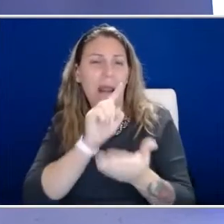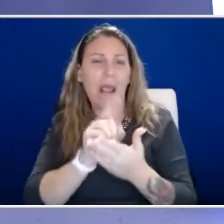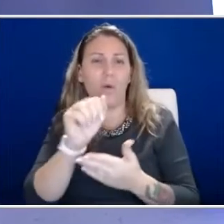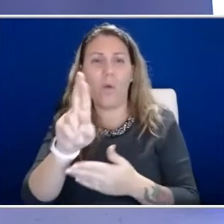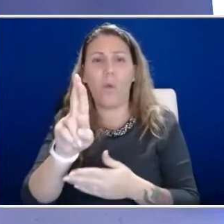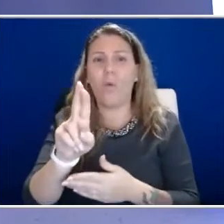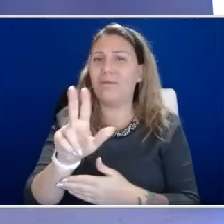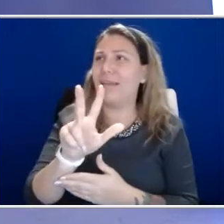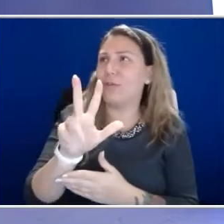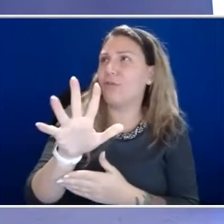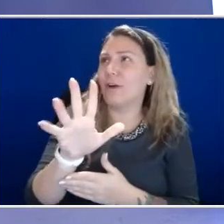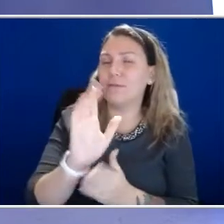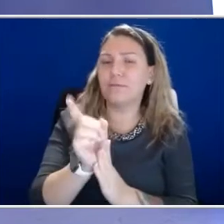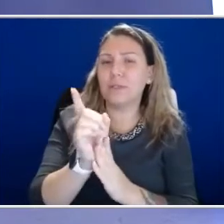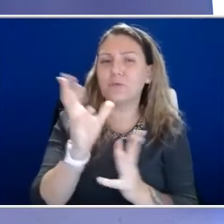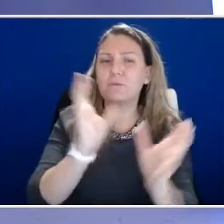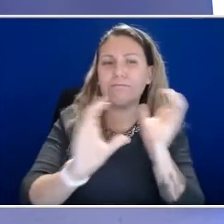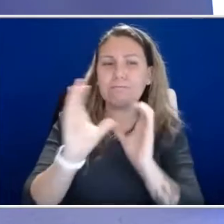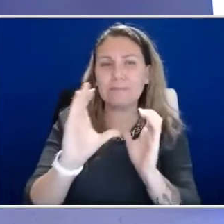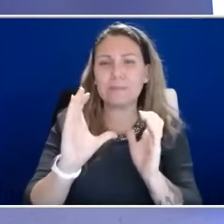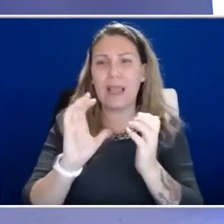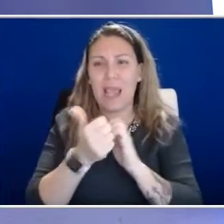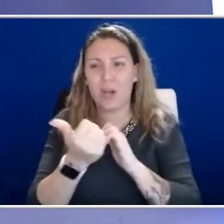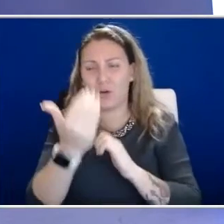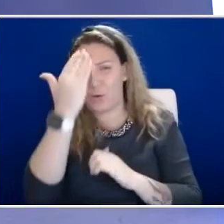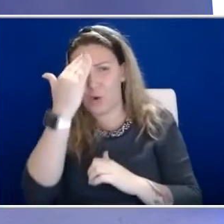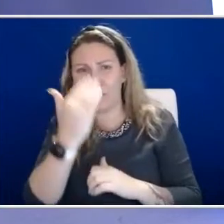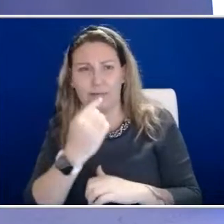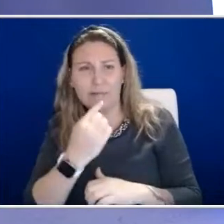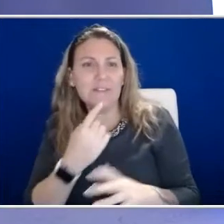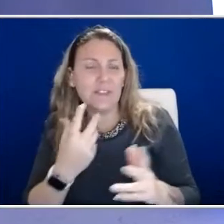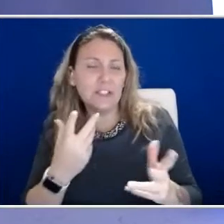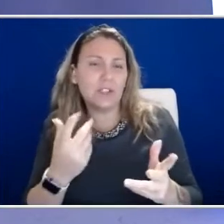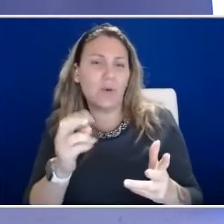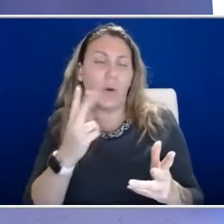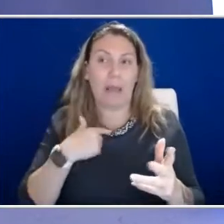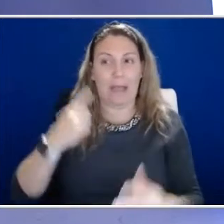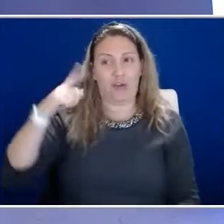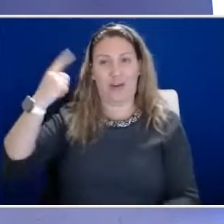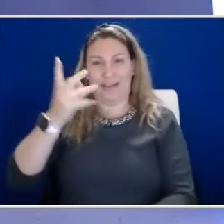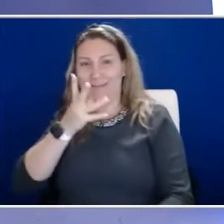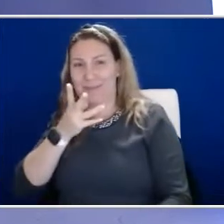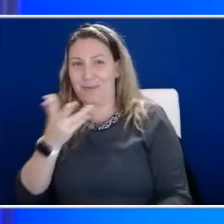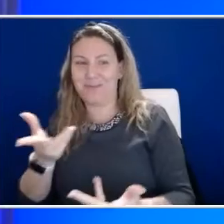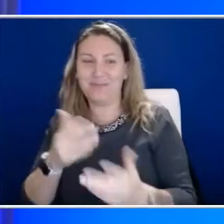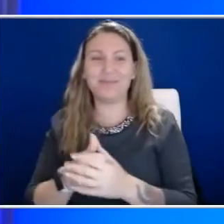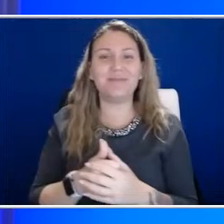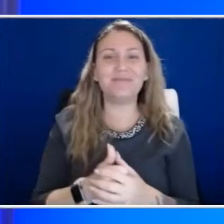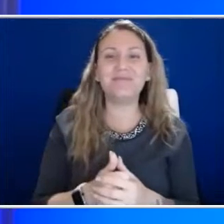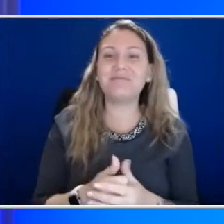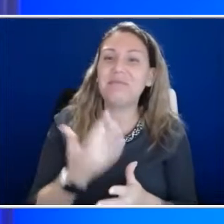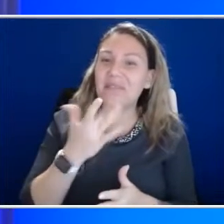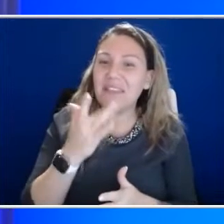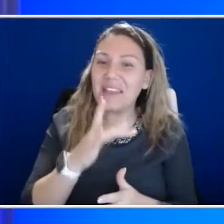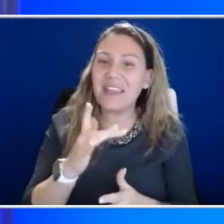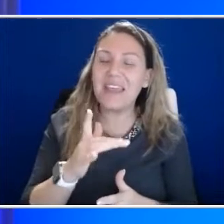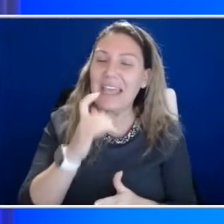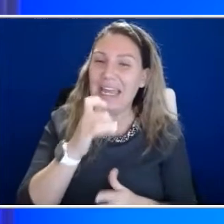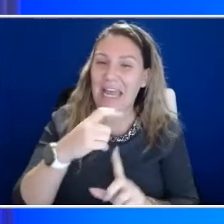for? How do you know if it's severe, or am I just being like a crazy mom? Luckily, we haven't got to the temperature